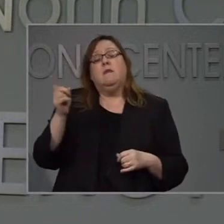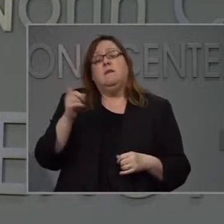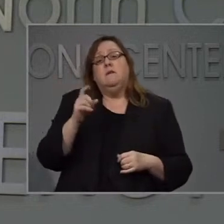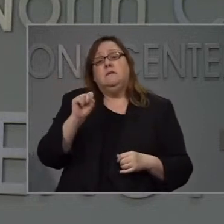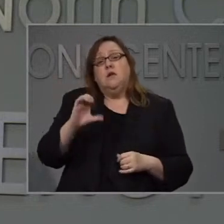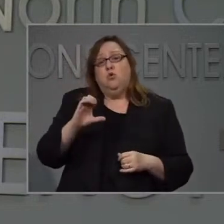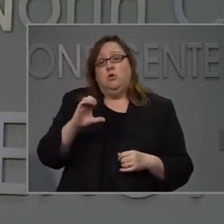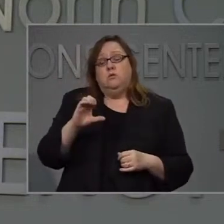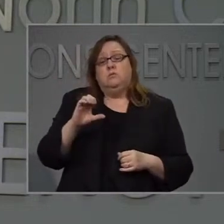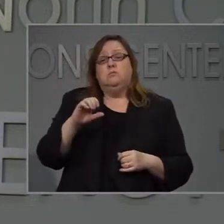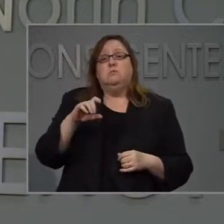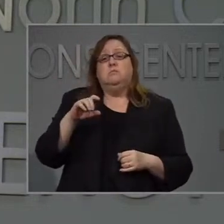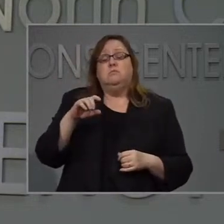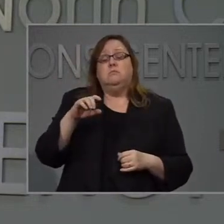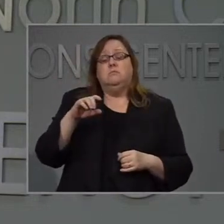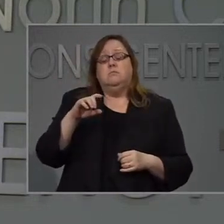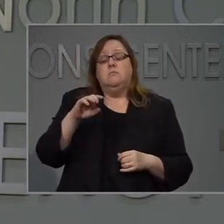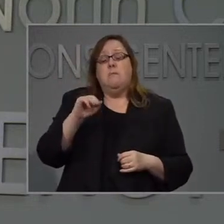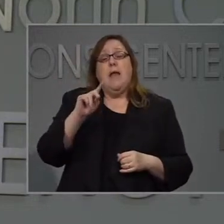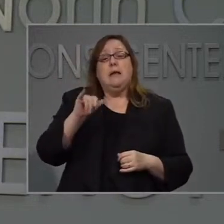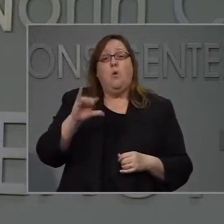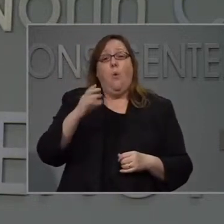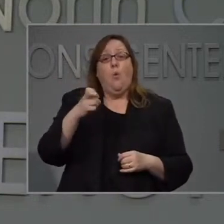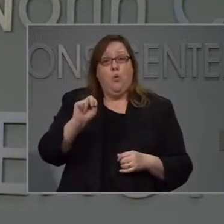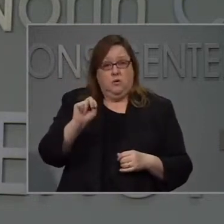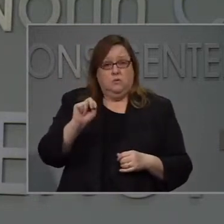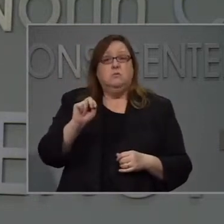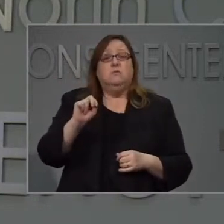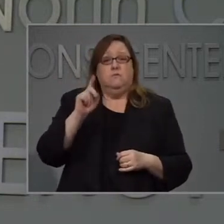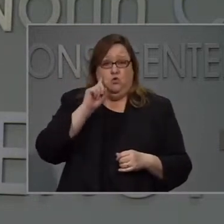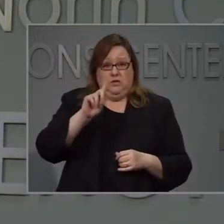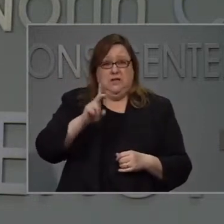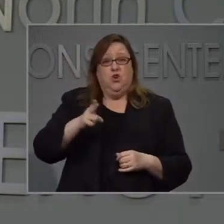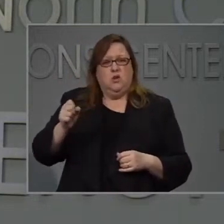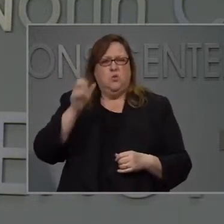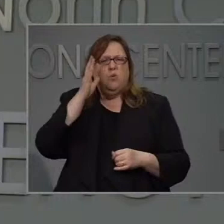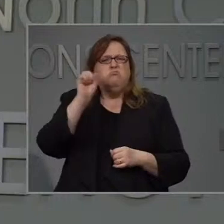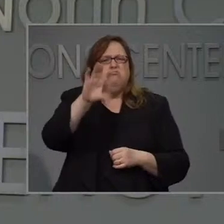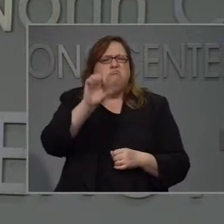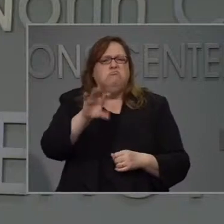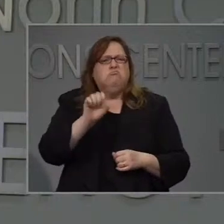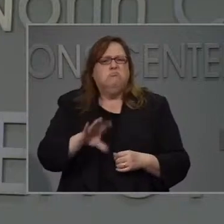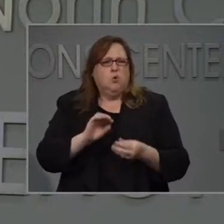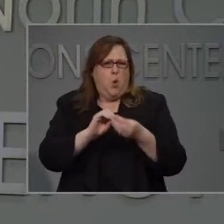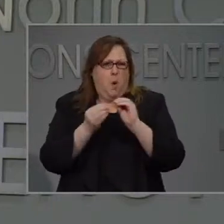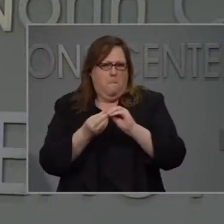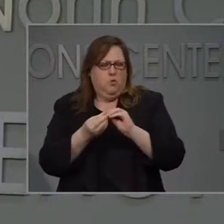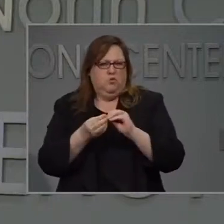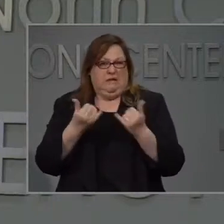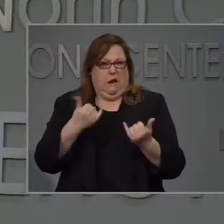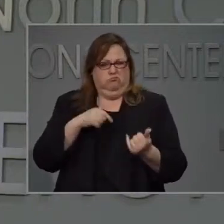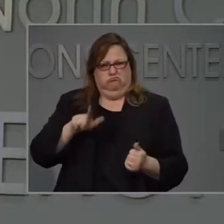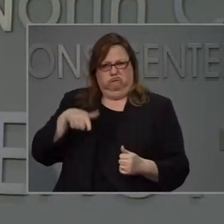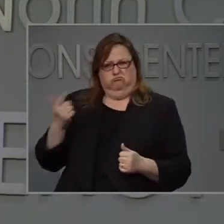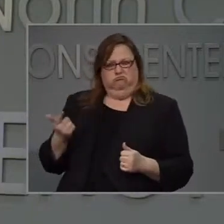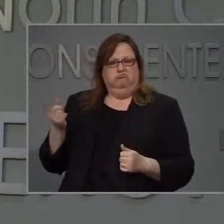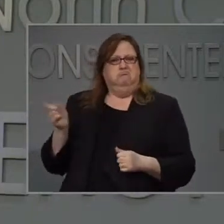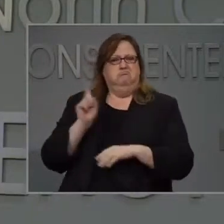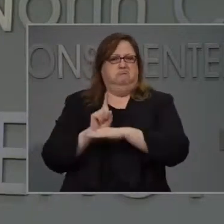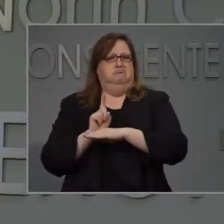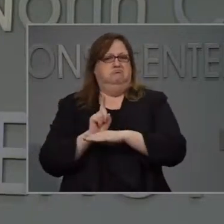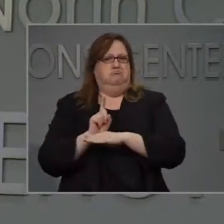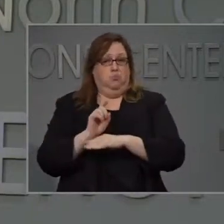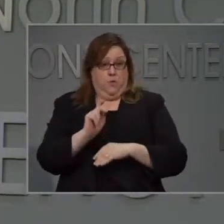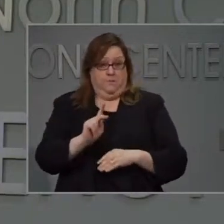Services, will provide an update on where we stand with our indicators. And I'll hand it over to her now. Dr.